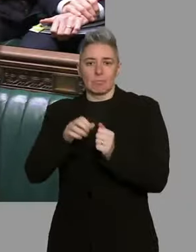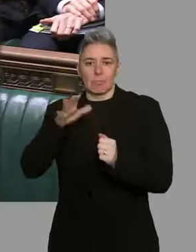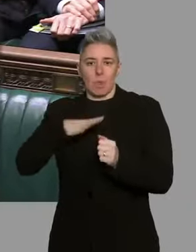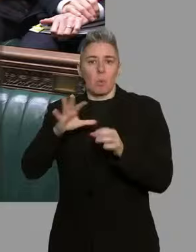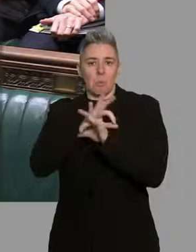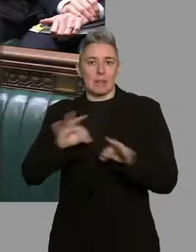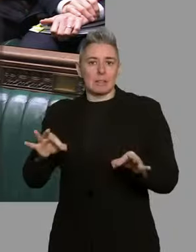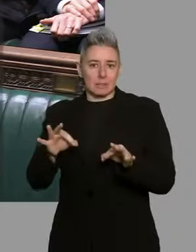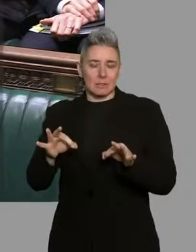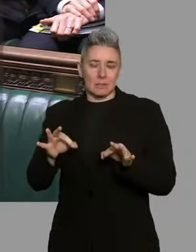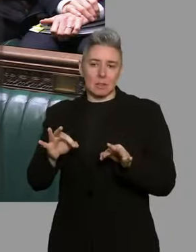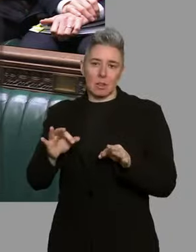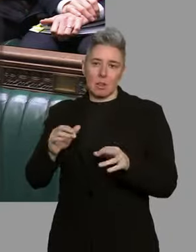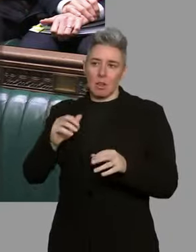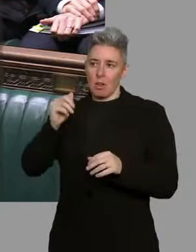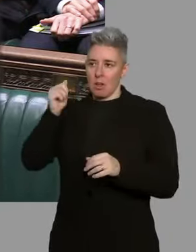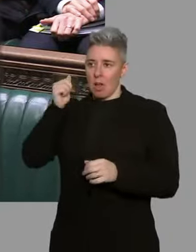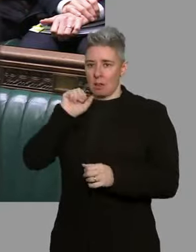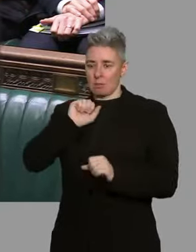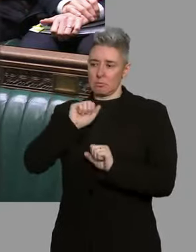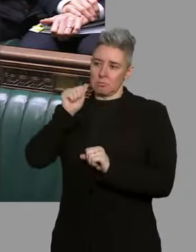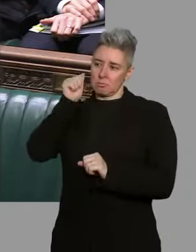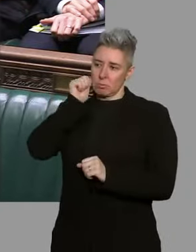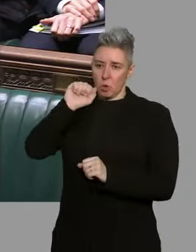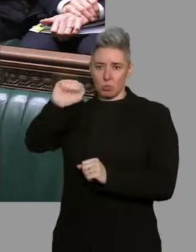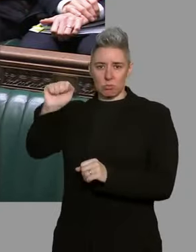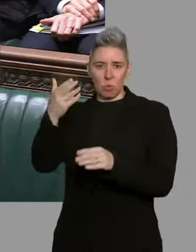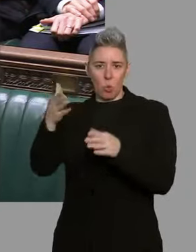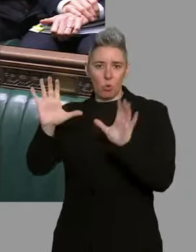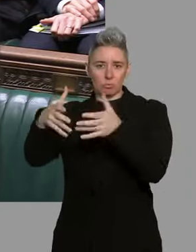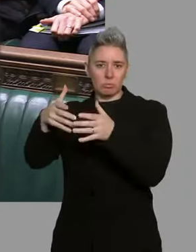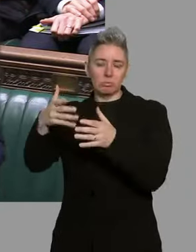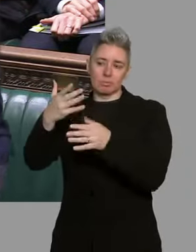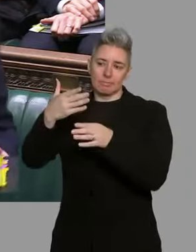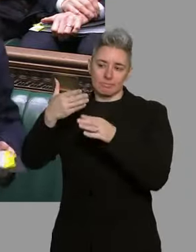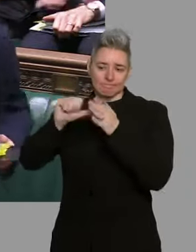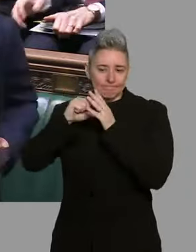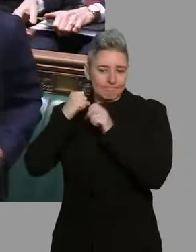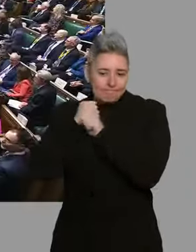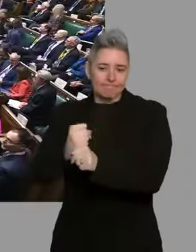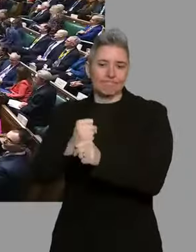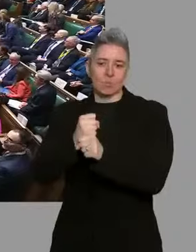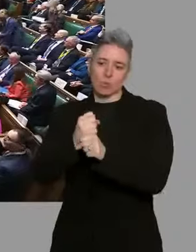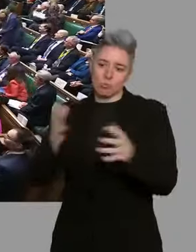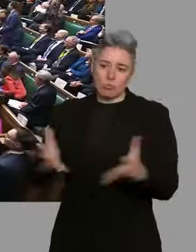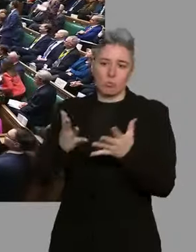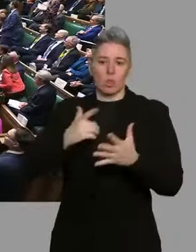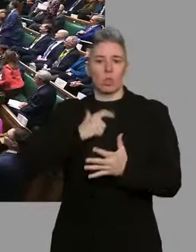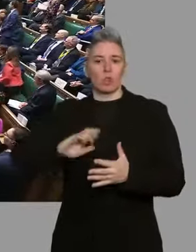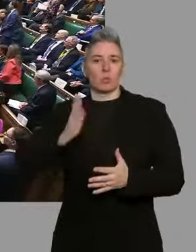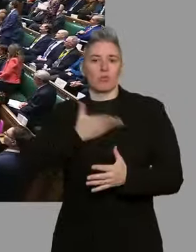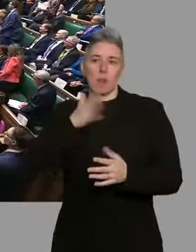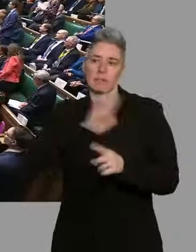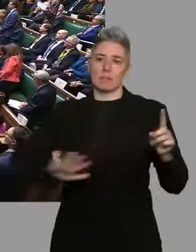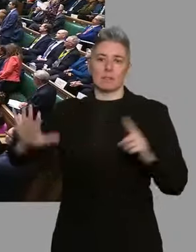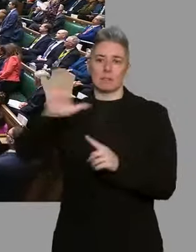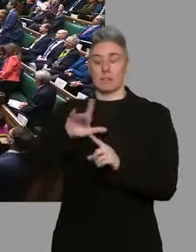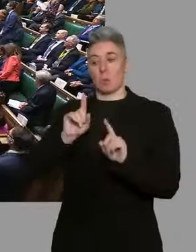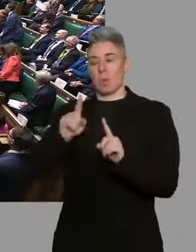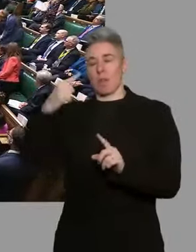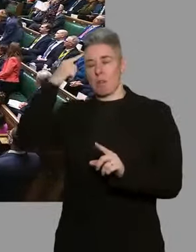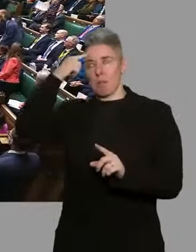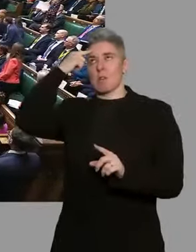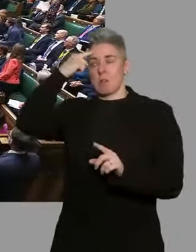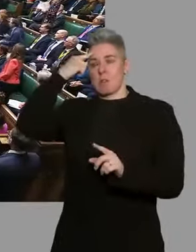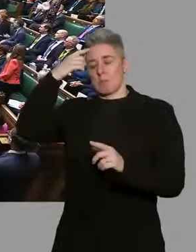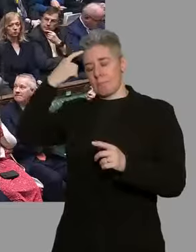the globe. And that is the sentiment, I think, that we take into this festive period. Thank you. Richard Ford. Thank